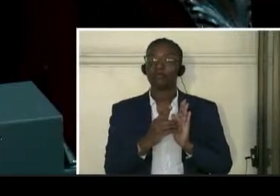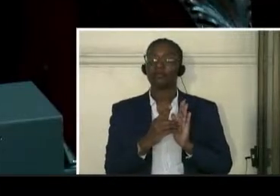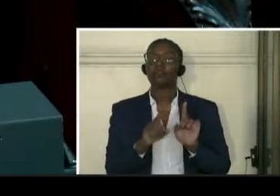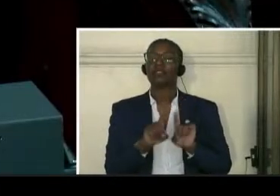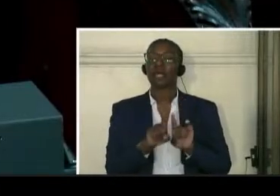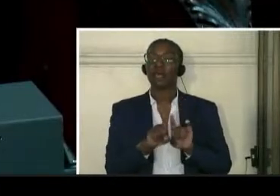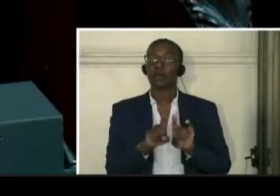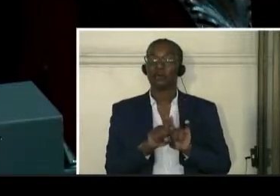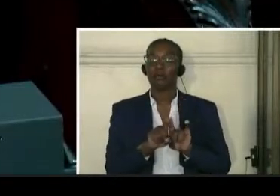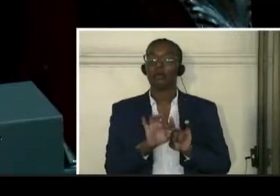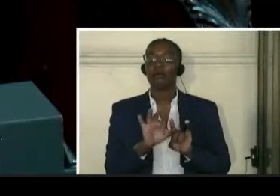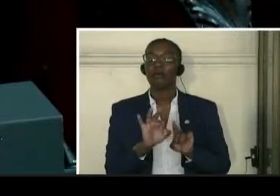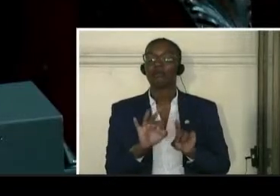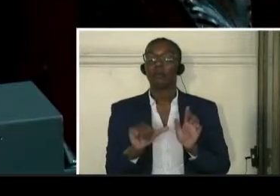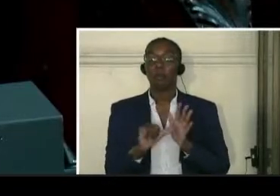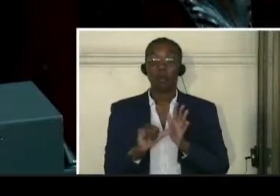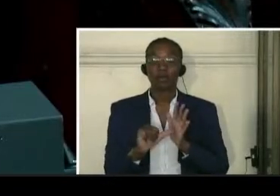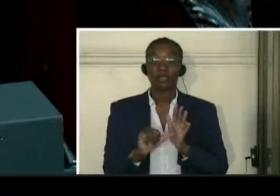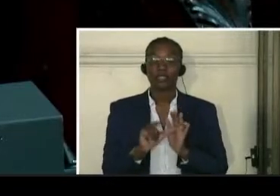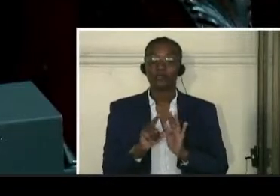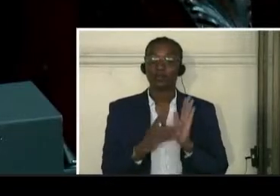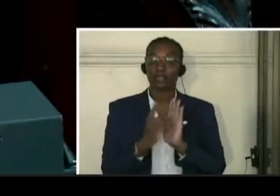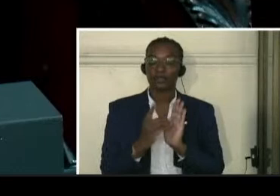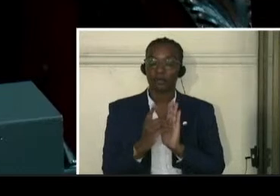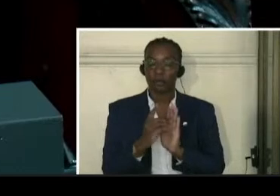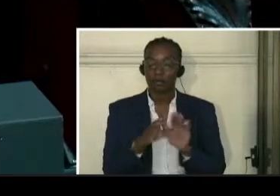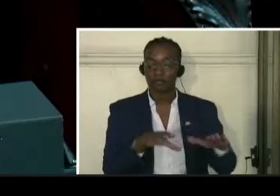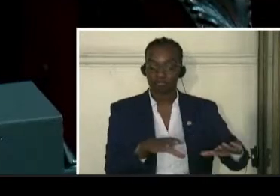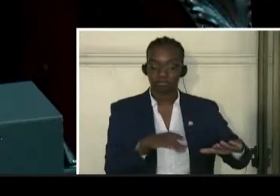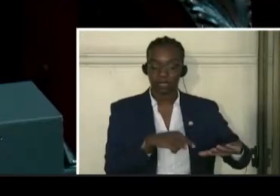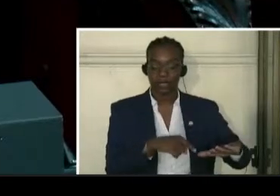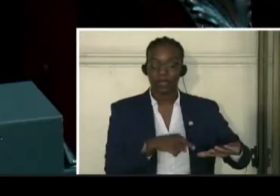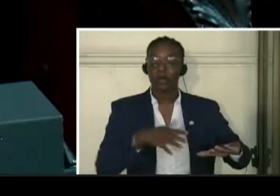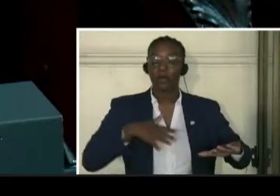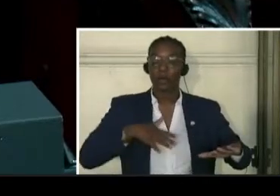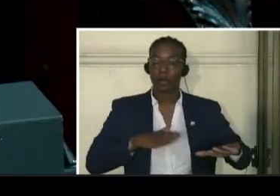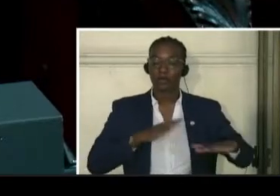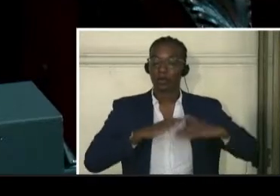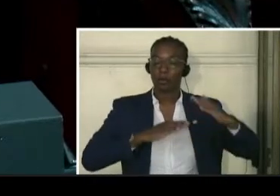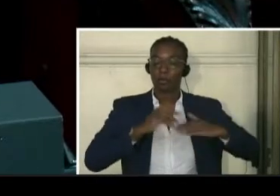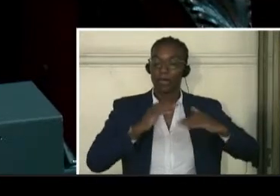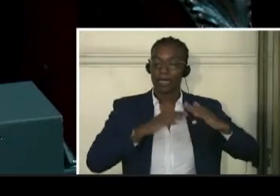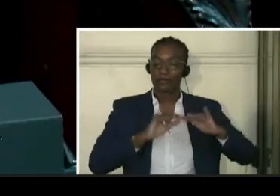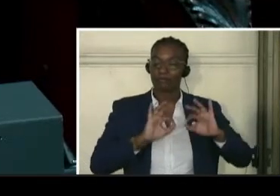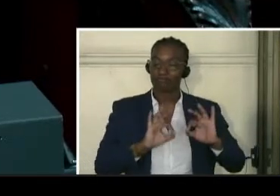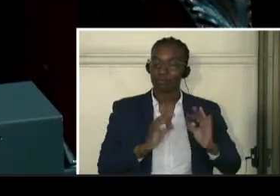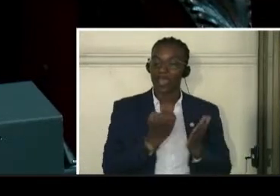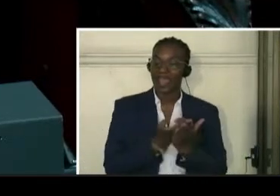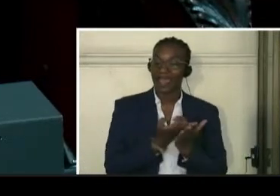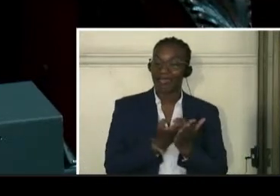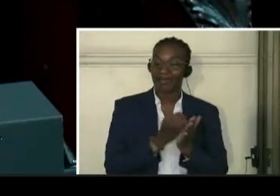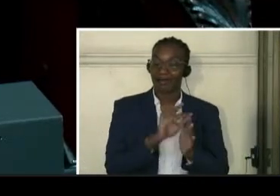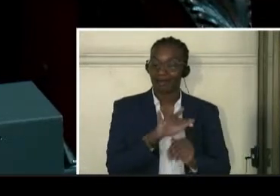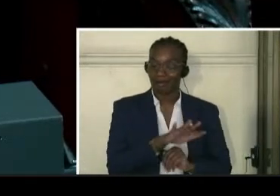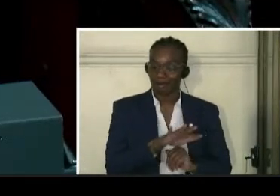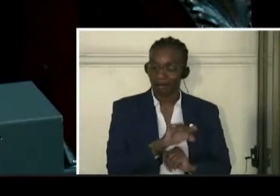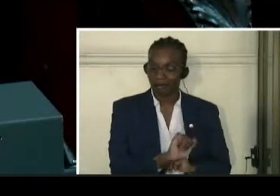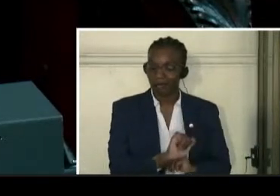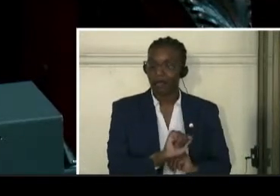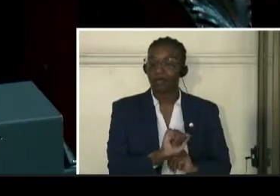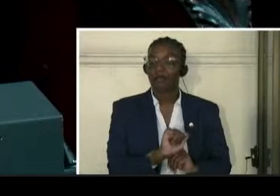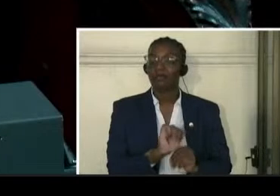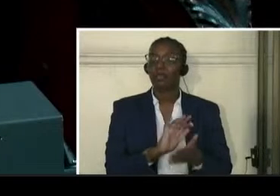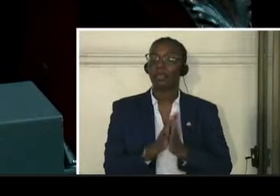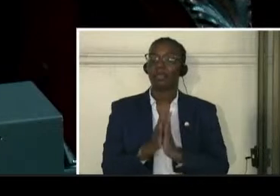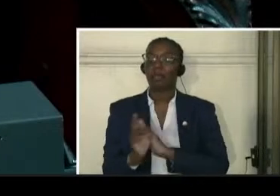it is quite crucial that one touches slightly on the developmental state as we want to build an ethical, capable developmental state. The developmental state